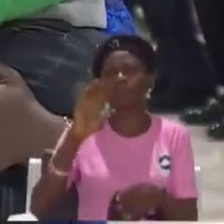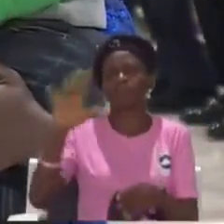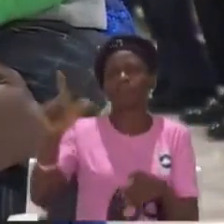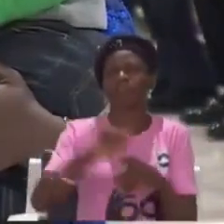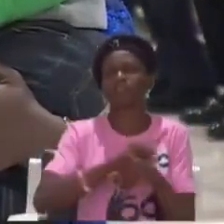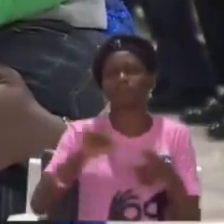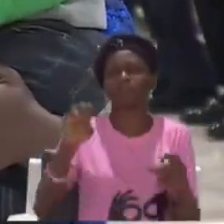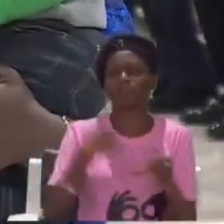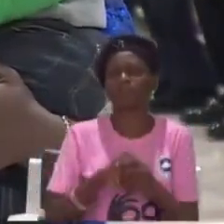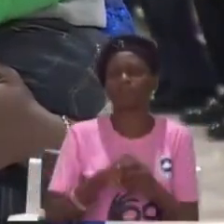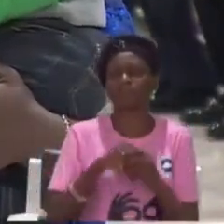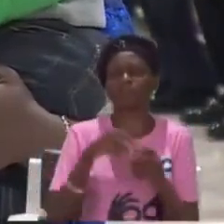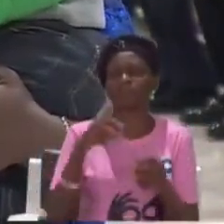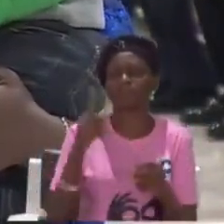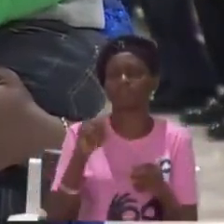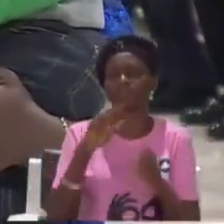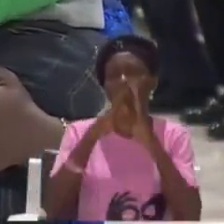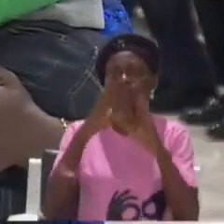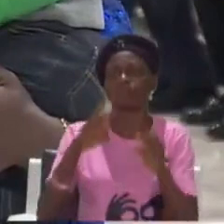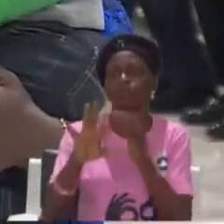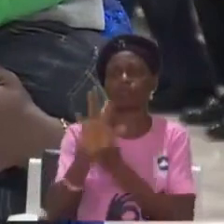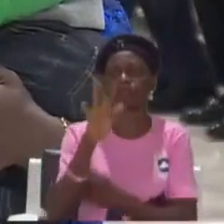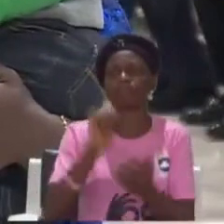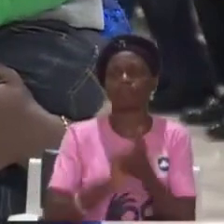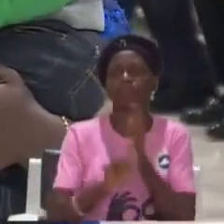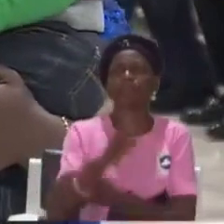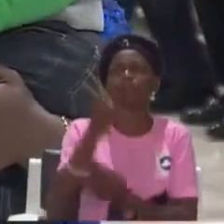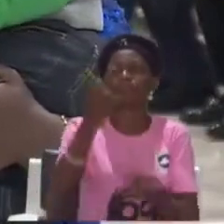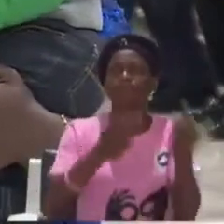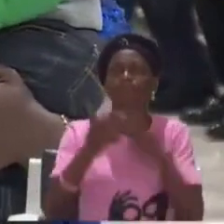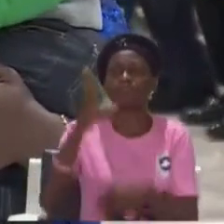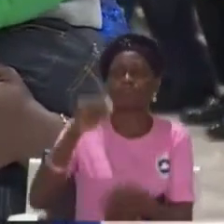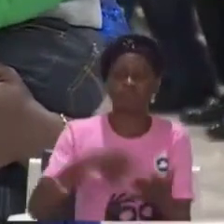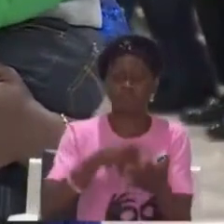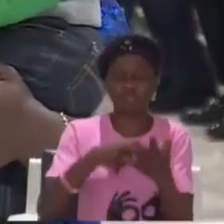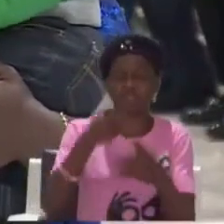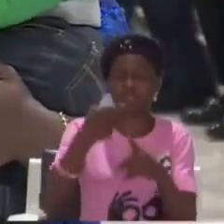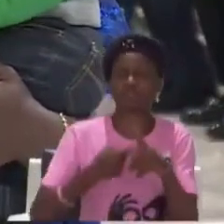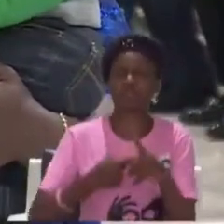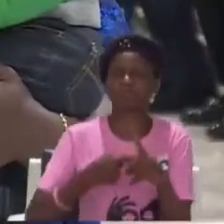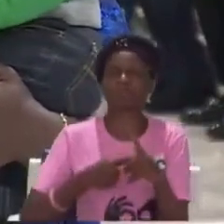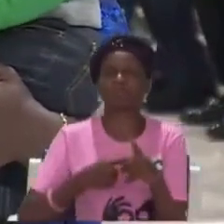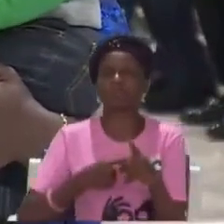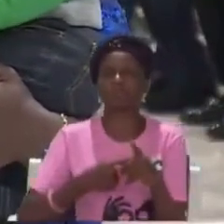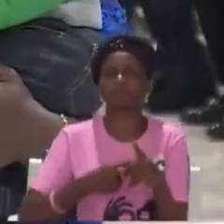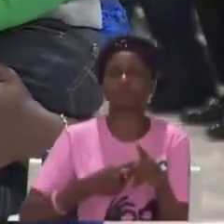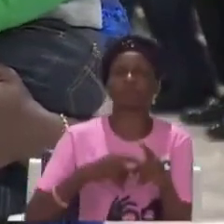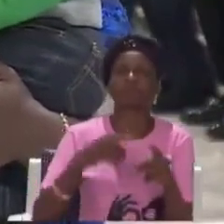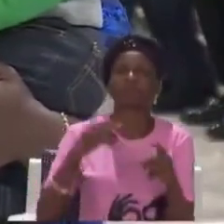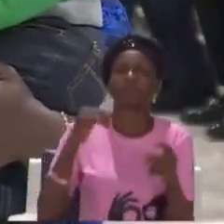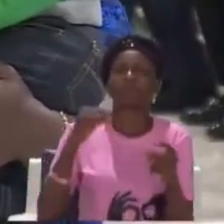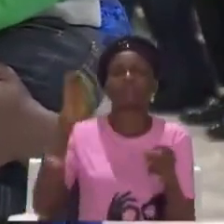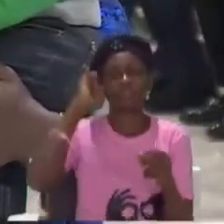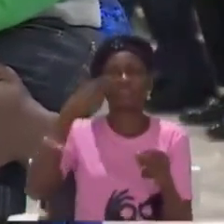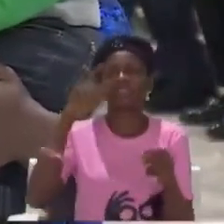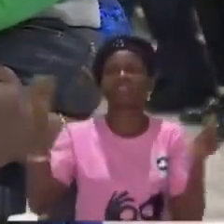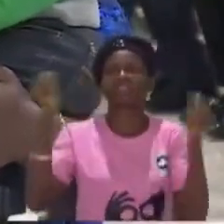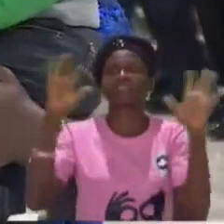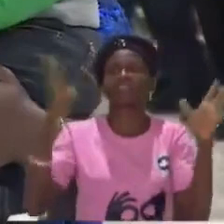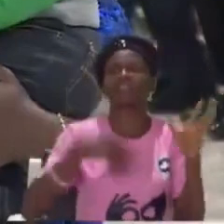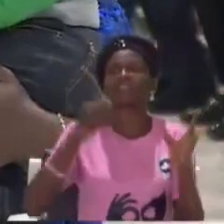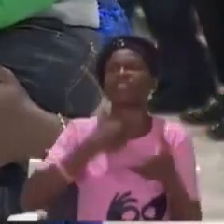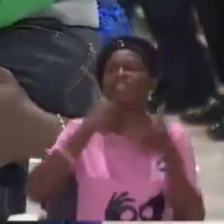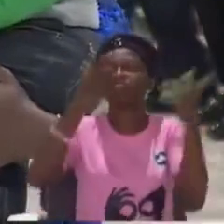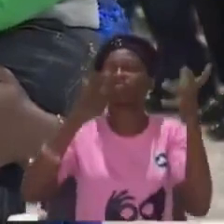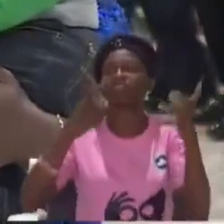the vineyard of God, that God will visit me this month. He said, hallelujah. And I shouted. I